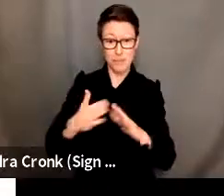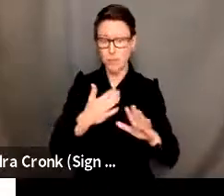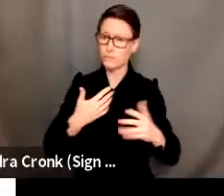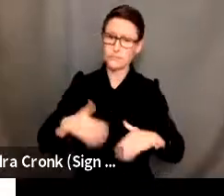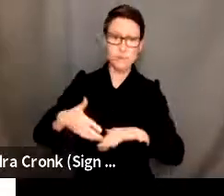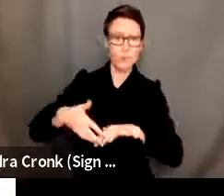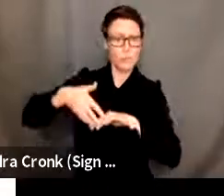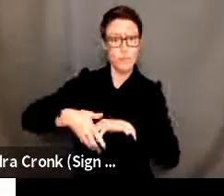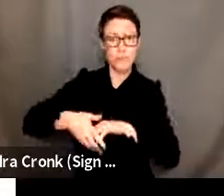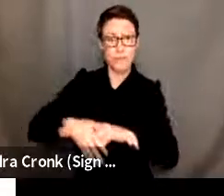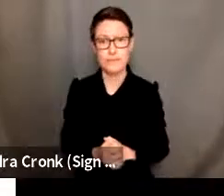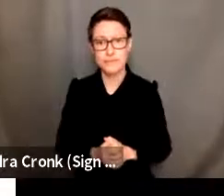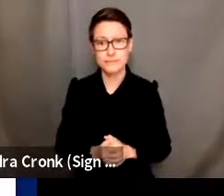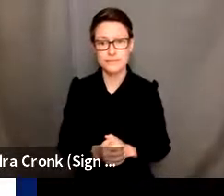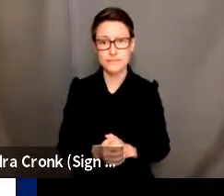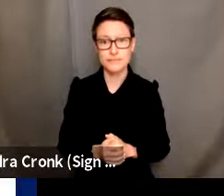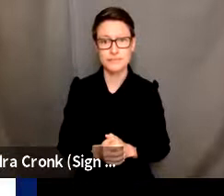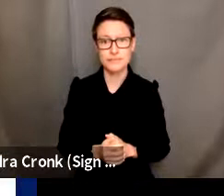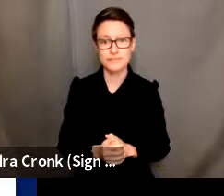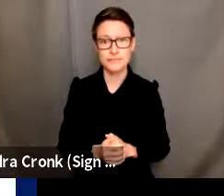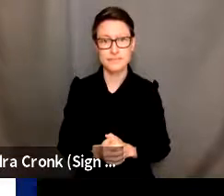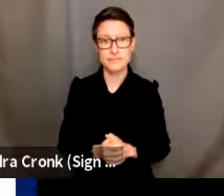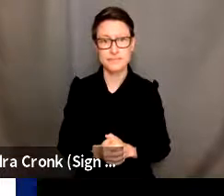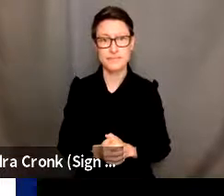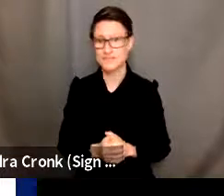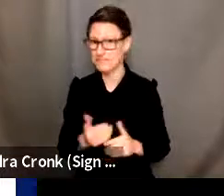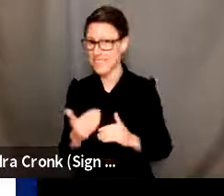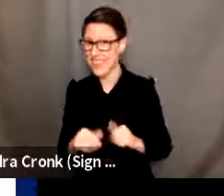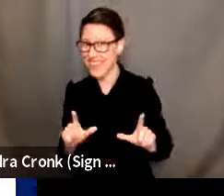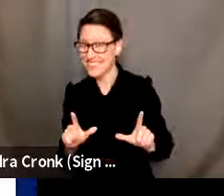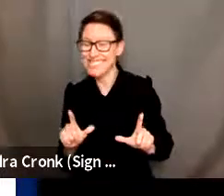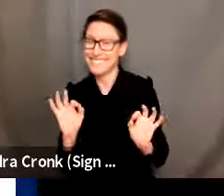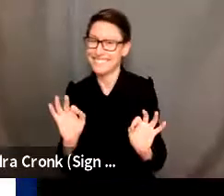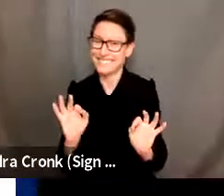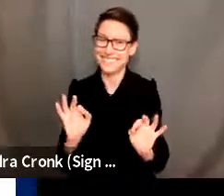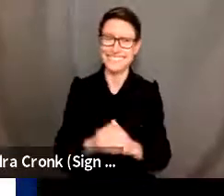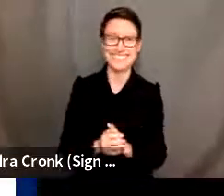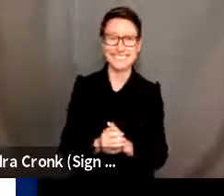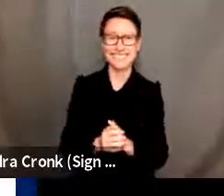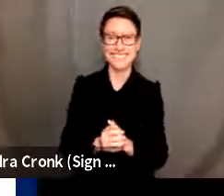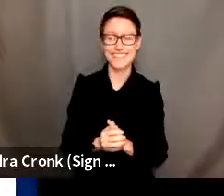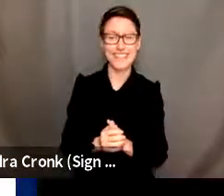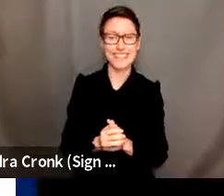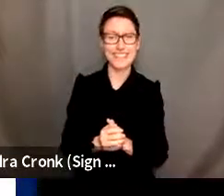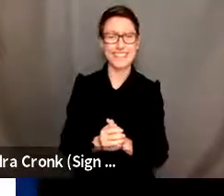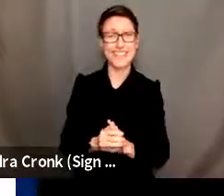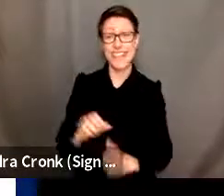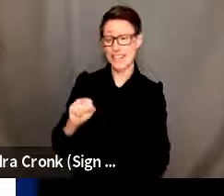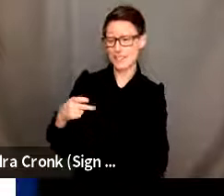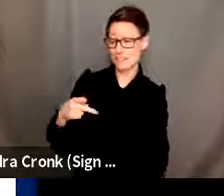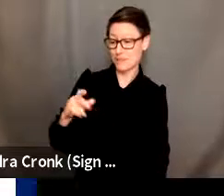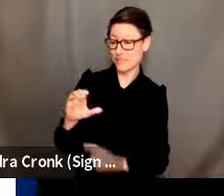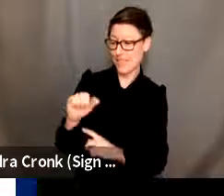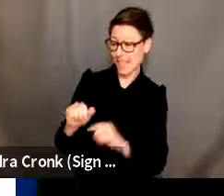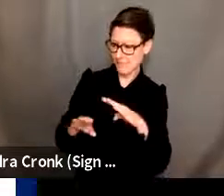And how do we change slides? There we go. Amy. Some SPCA basics. So we are a 501(c)(3).